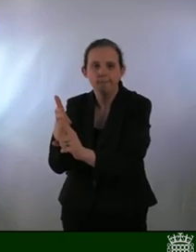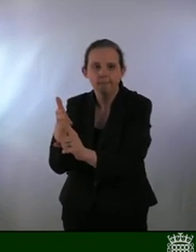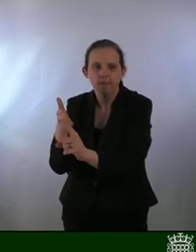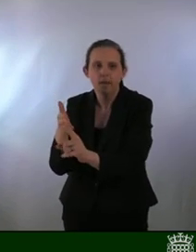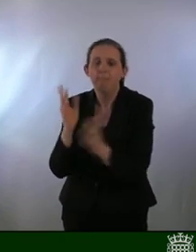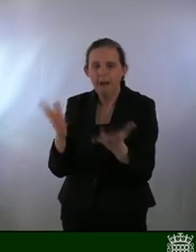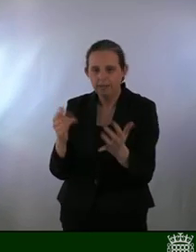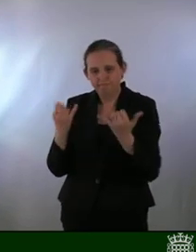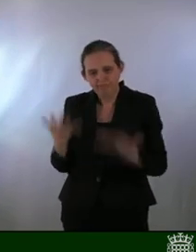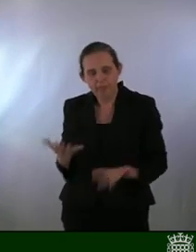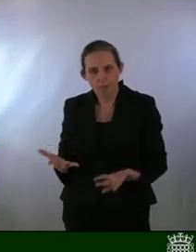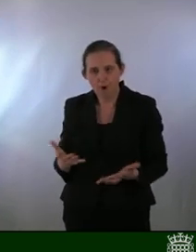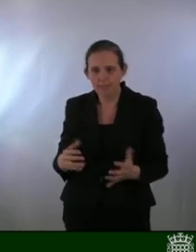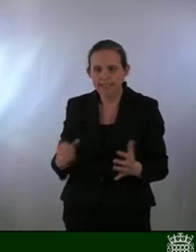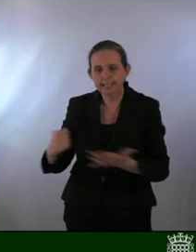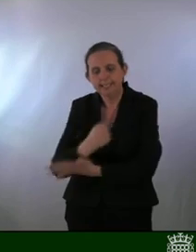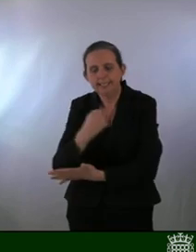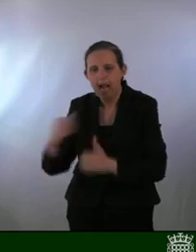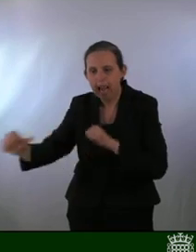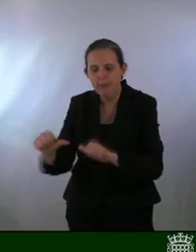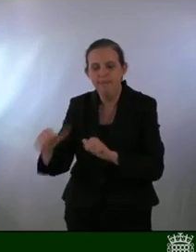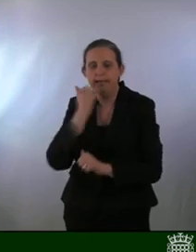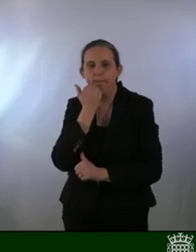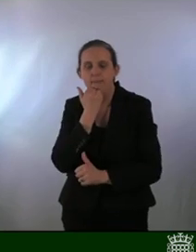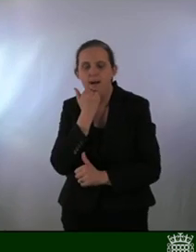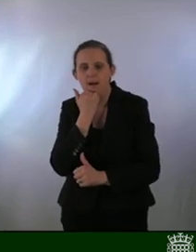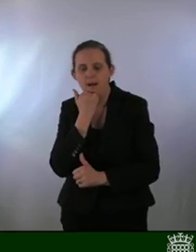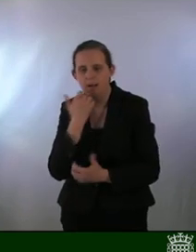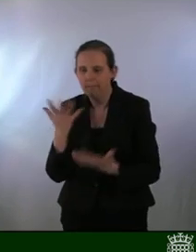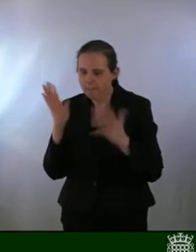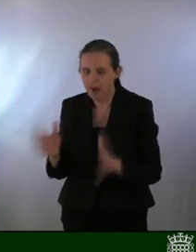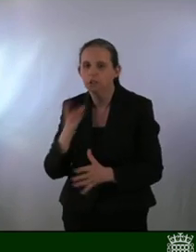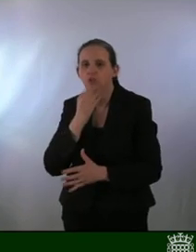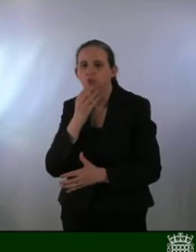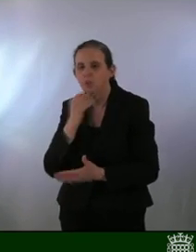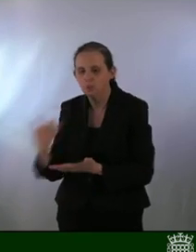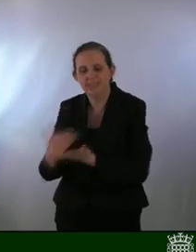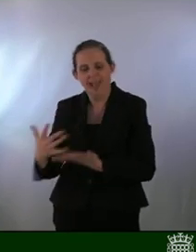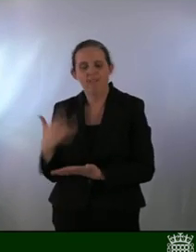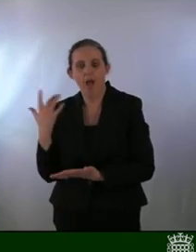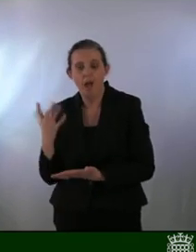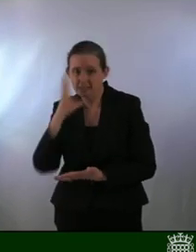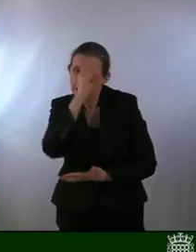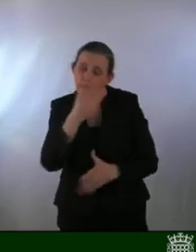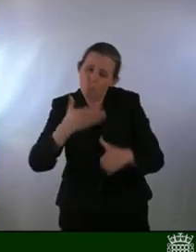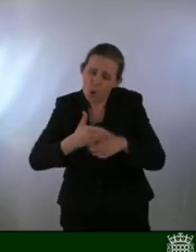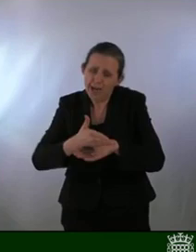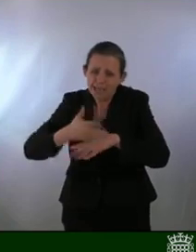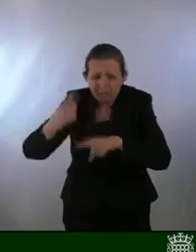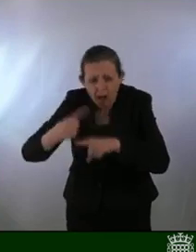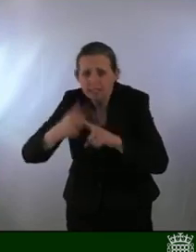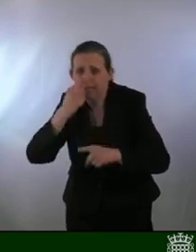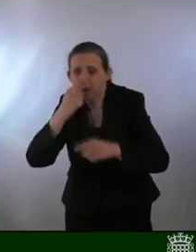are only a limited number of tests available, we have to use them to save life, and I am working as fast as I possibly can to increase the